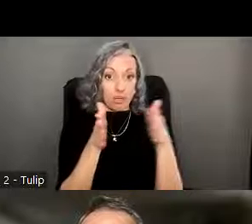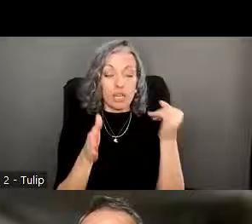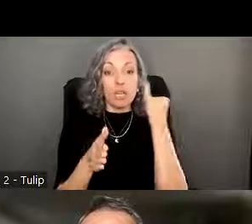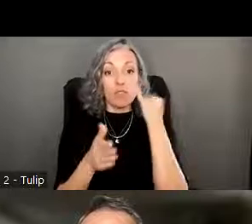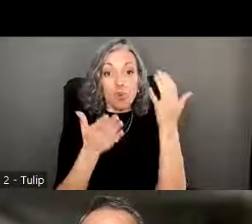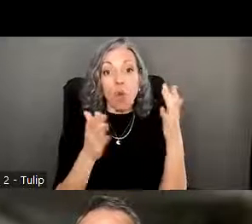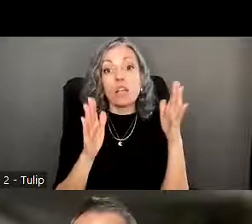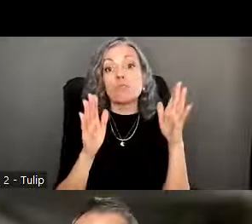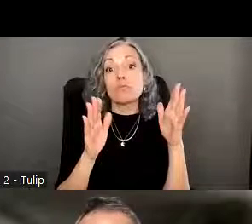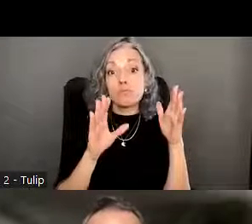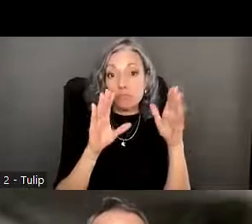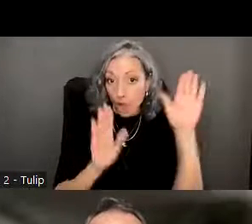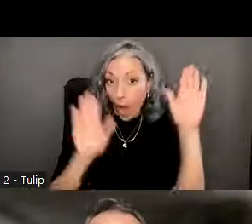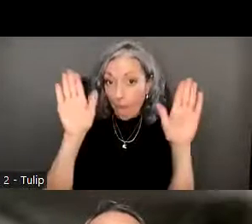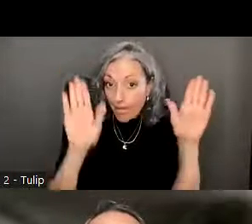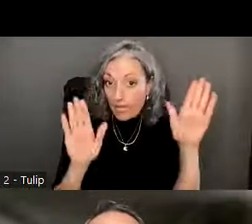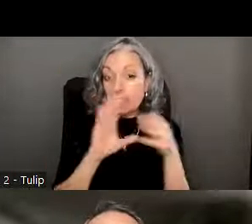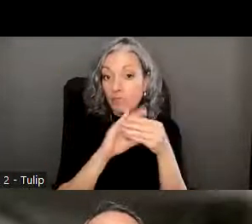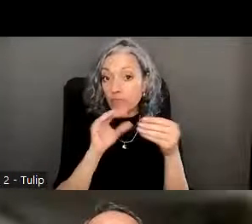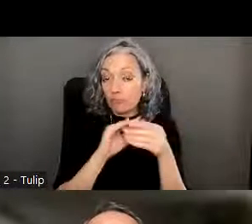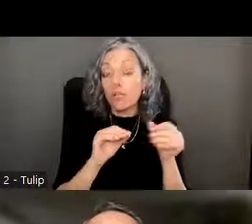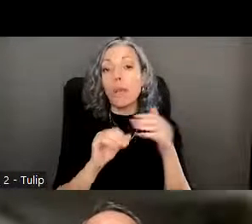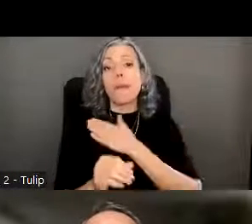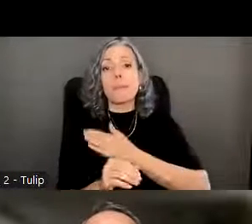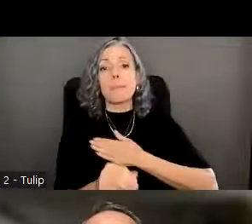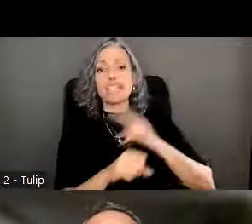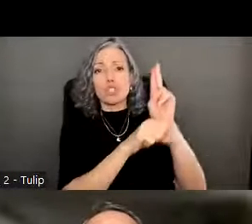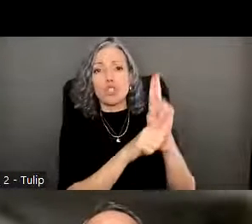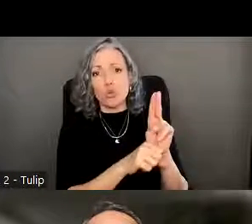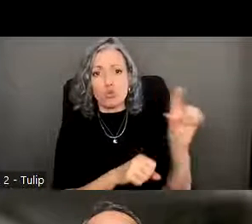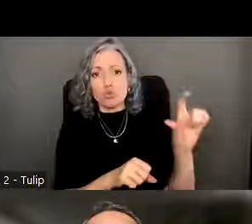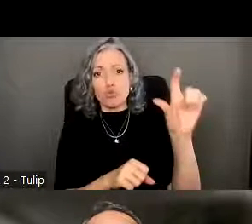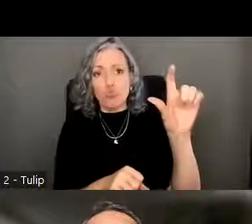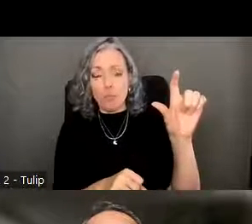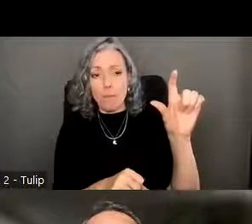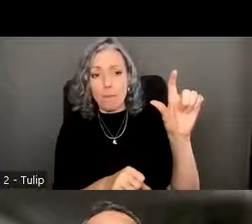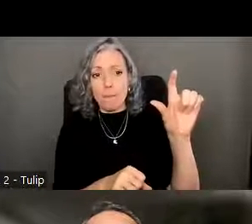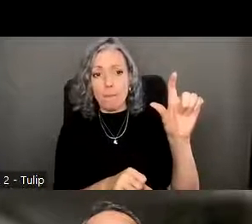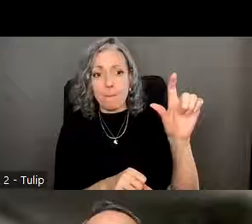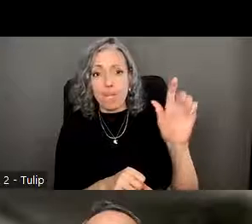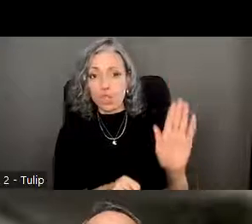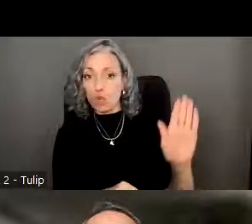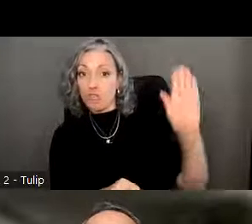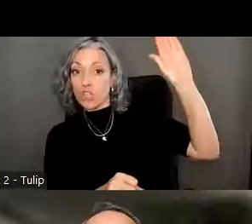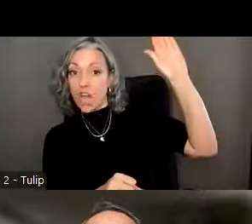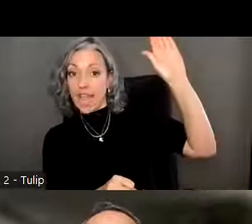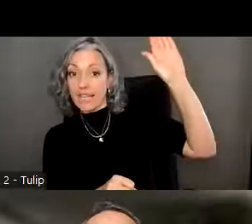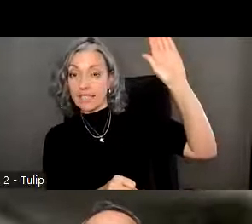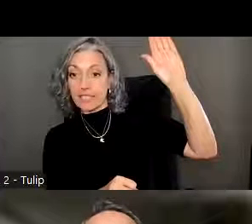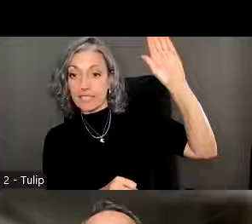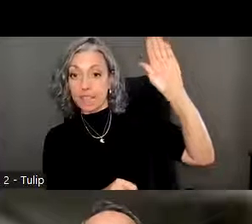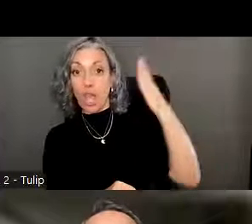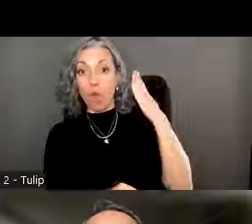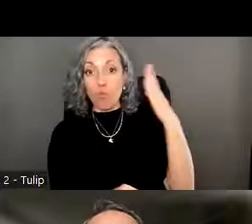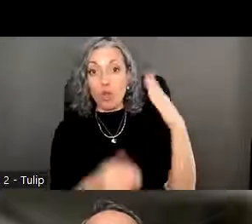comment virtually, please use your Zoom functions and you can raise your hand, and we will